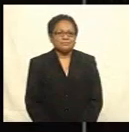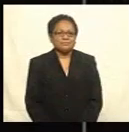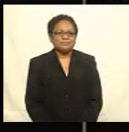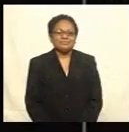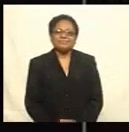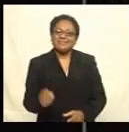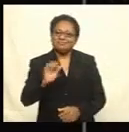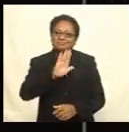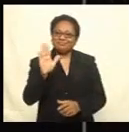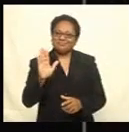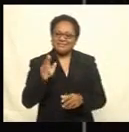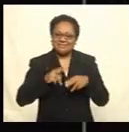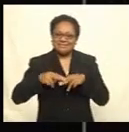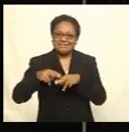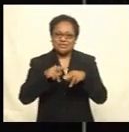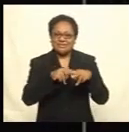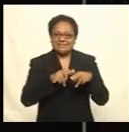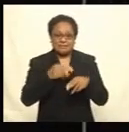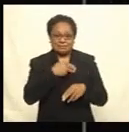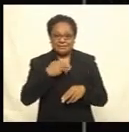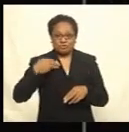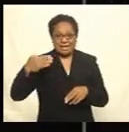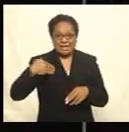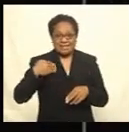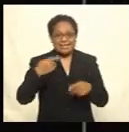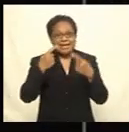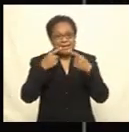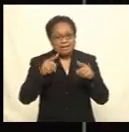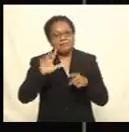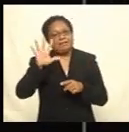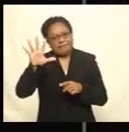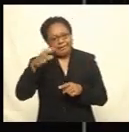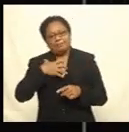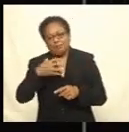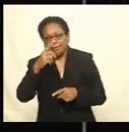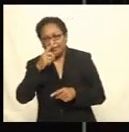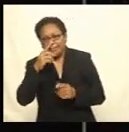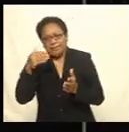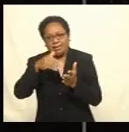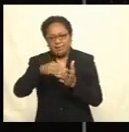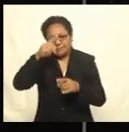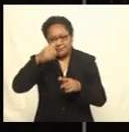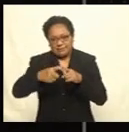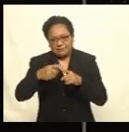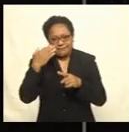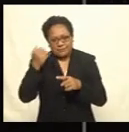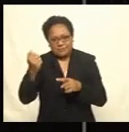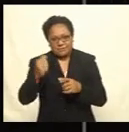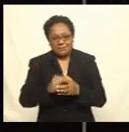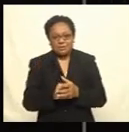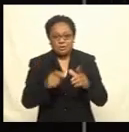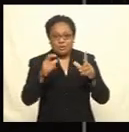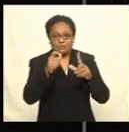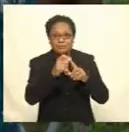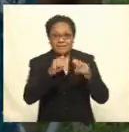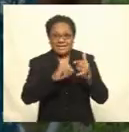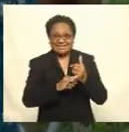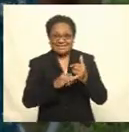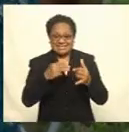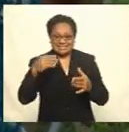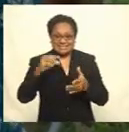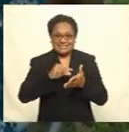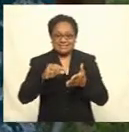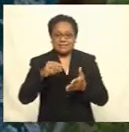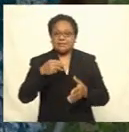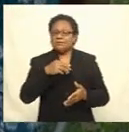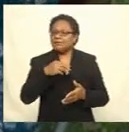Bulawinaka, Fiji. The Ministry of Health has announced 5 new cases of COVID-19 tonight. Permanent Secretary for Health, Dr. James Fong,